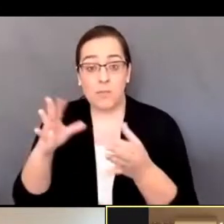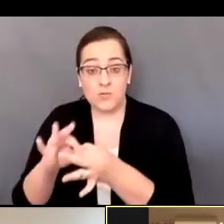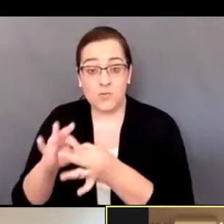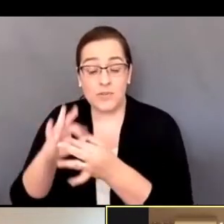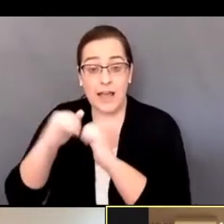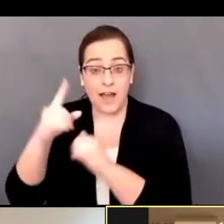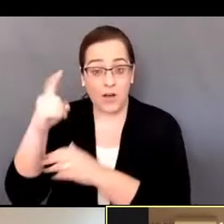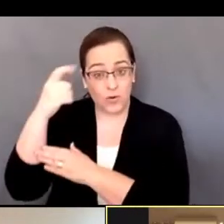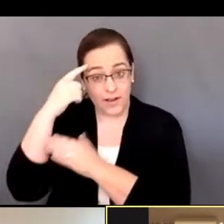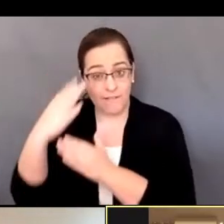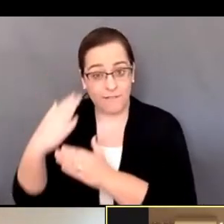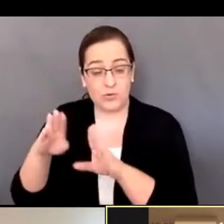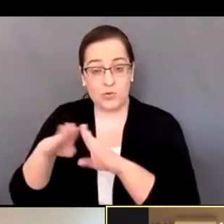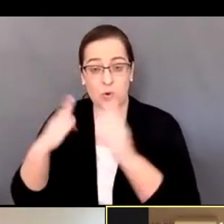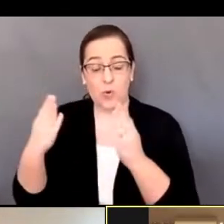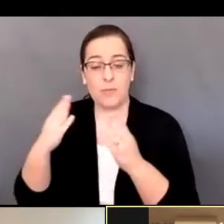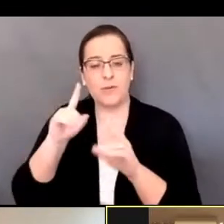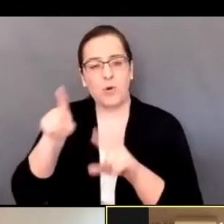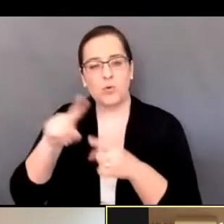I encourage you to visit